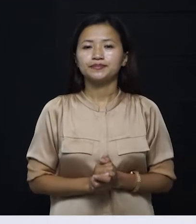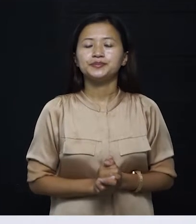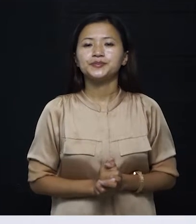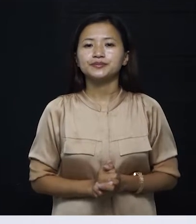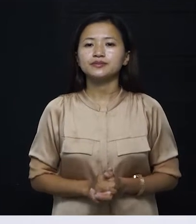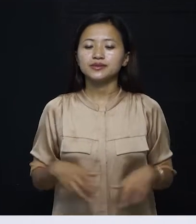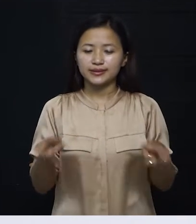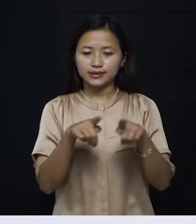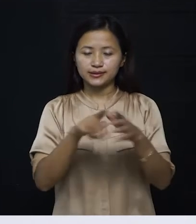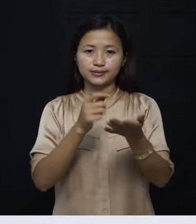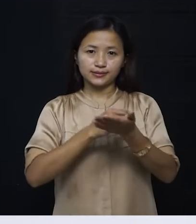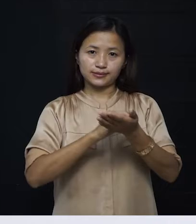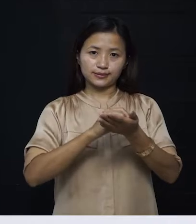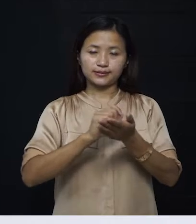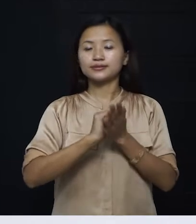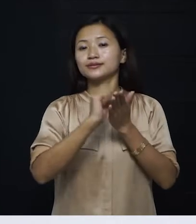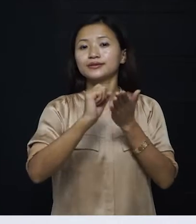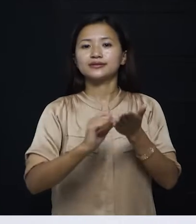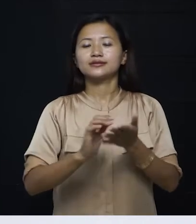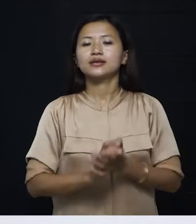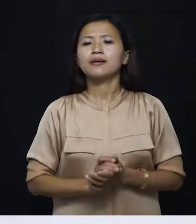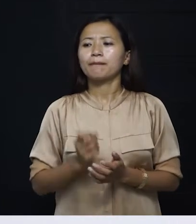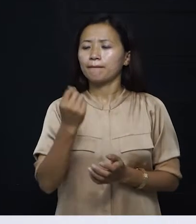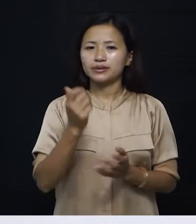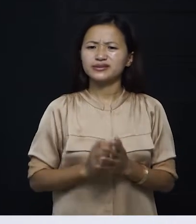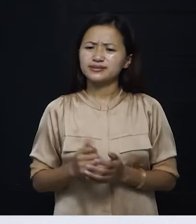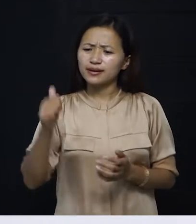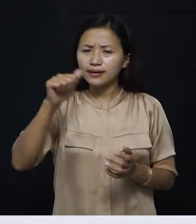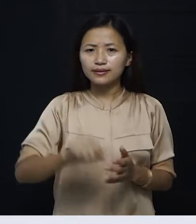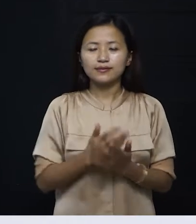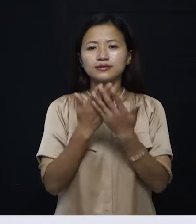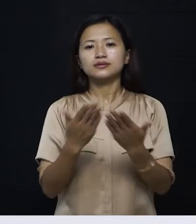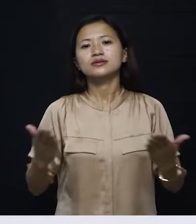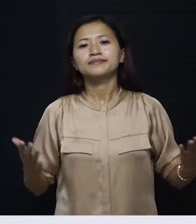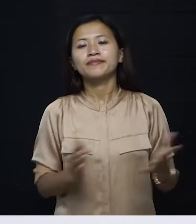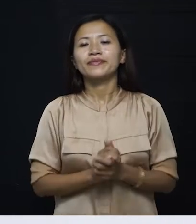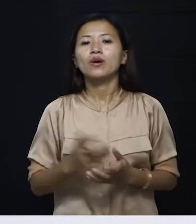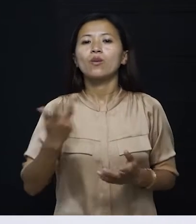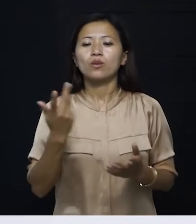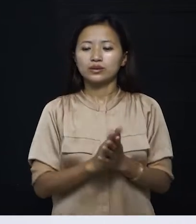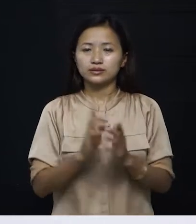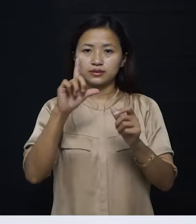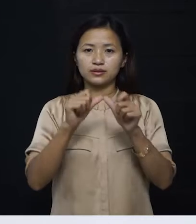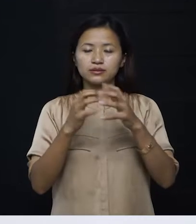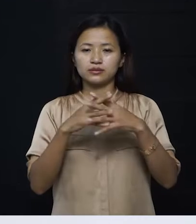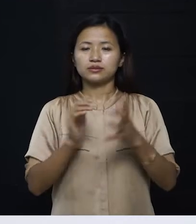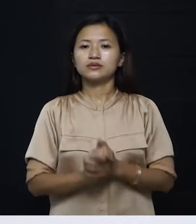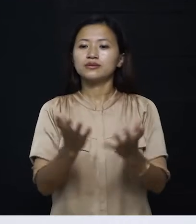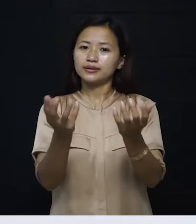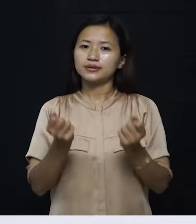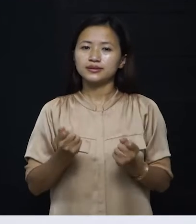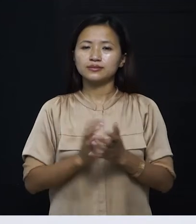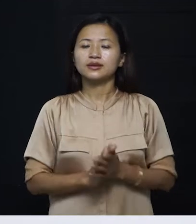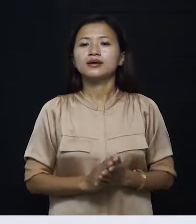money? As it is written, money is anything, okay? It is anything what the law accept